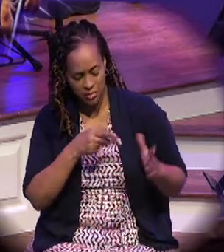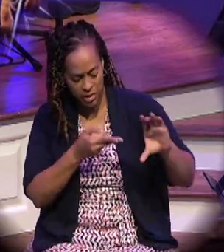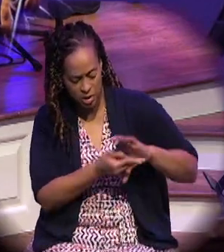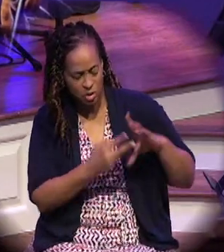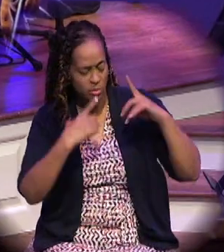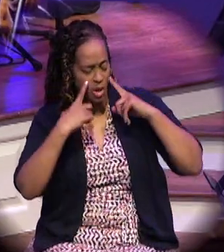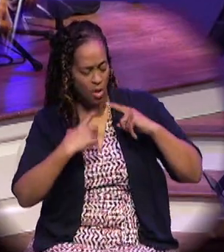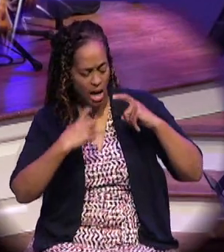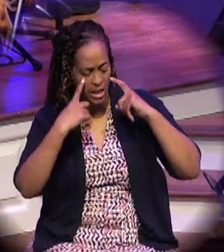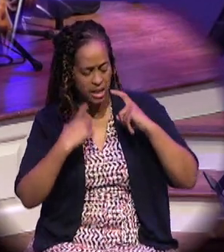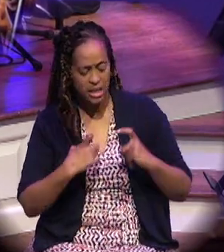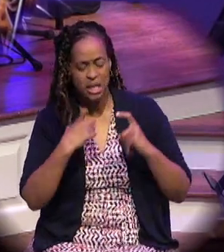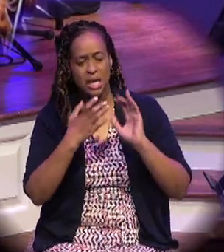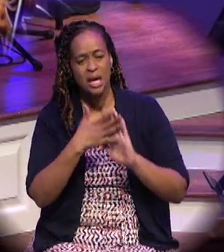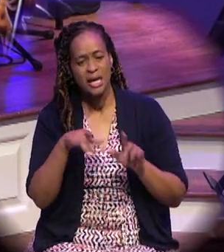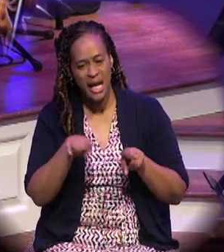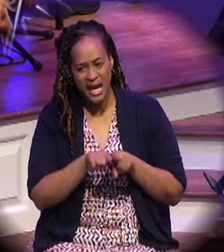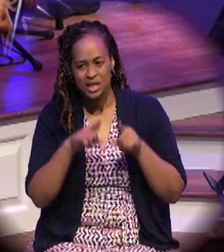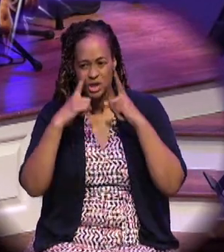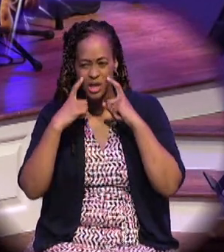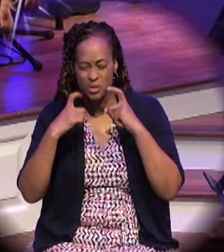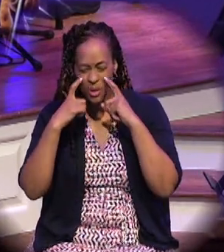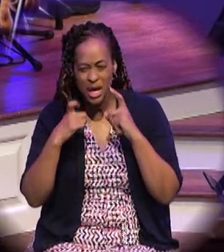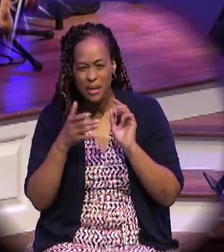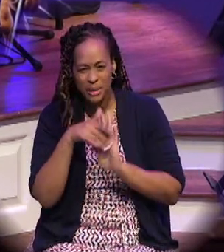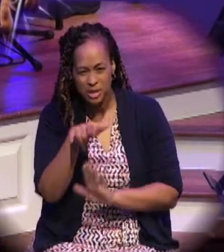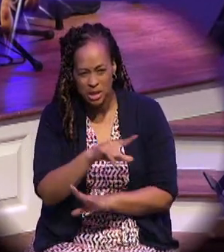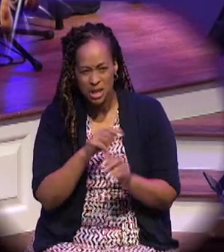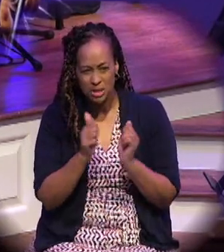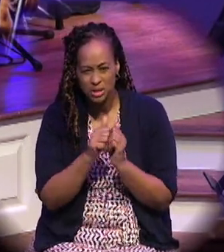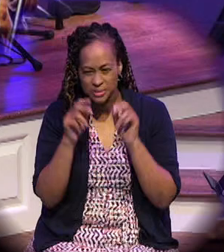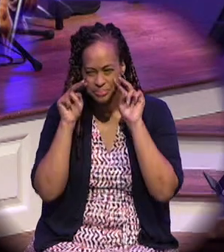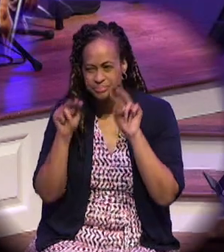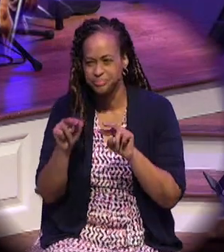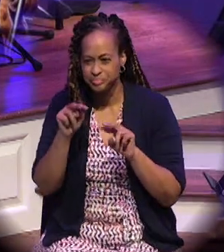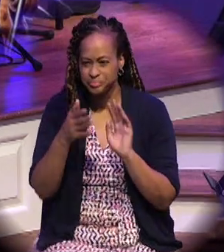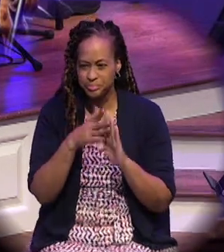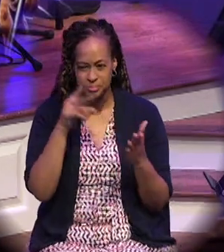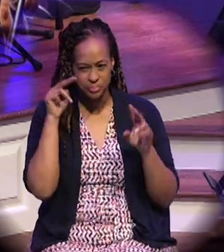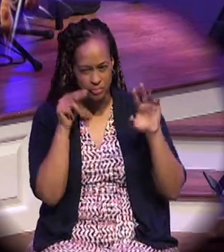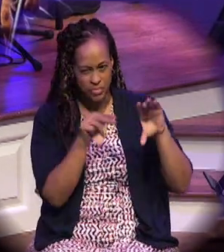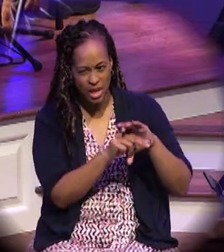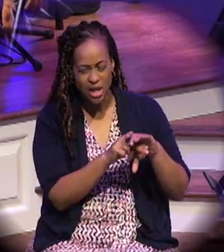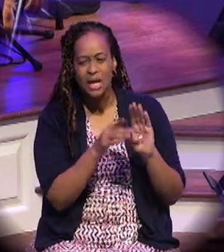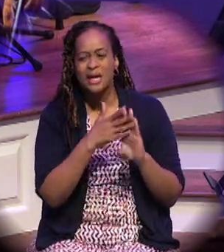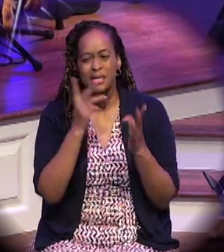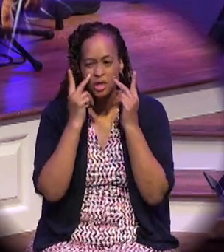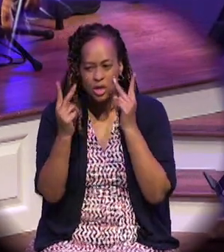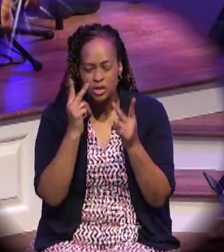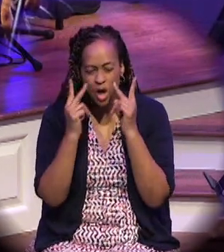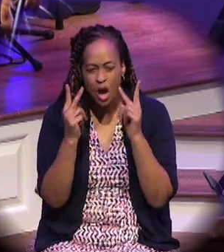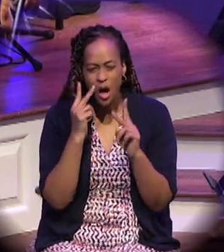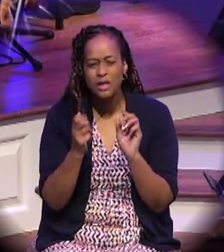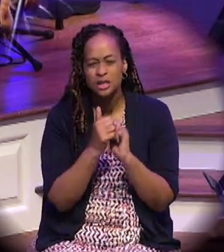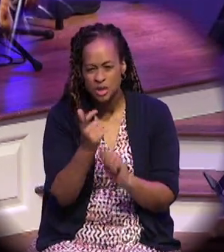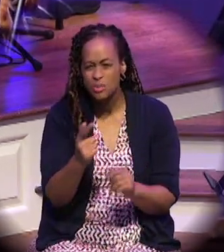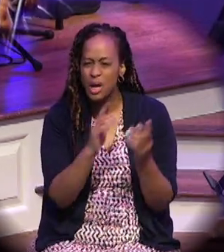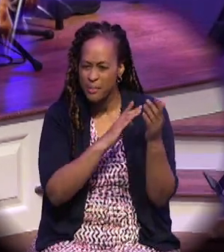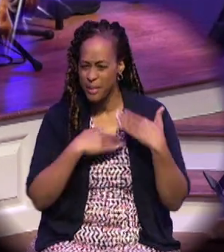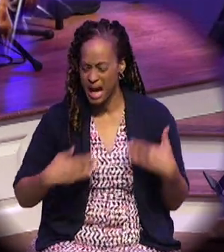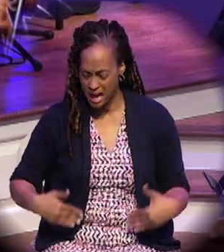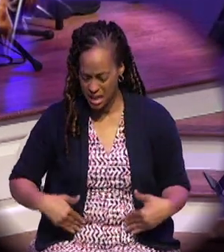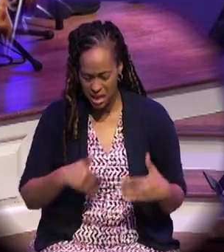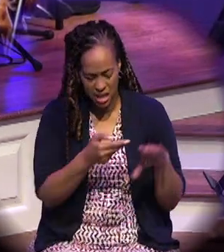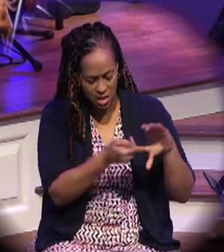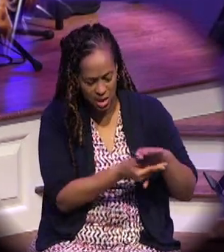crying, and as she wept, she bent to look into the tomb and saw 2 angels in white seated where Jesus' body had been,